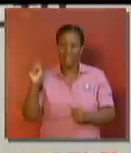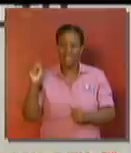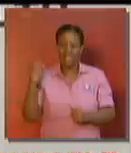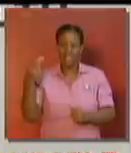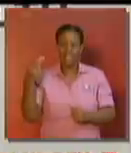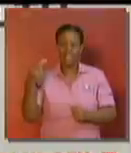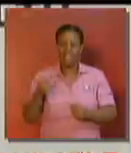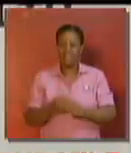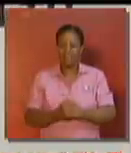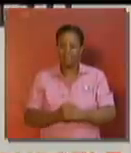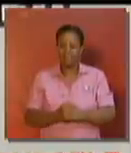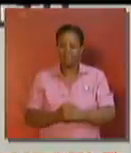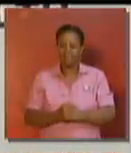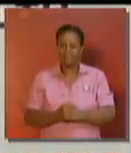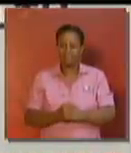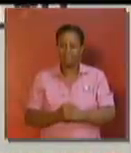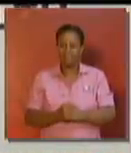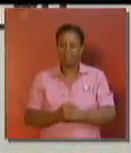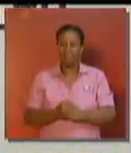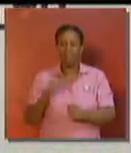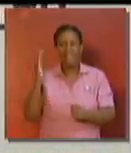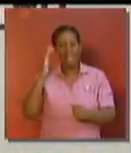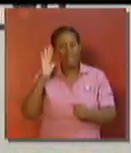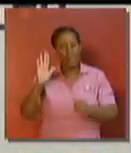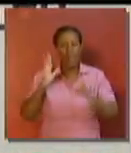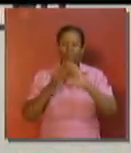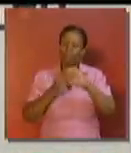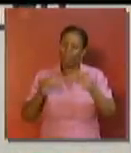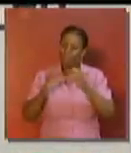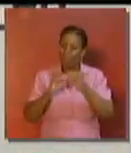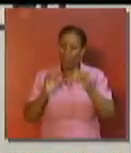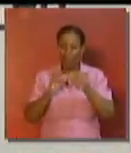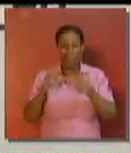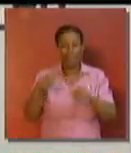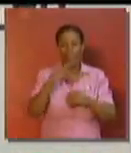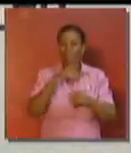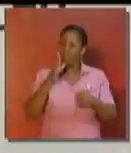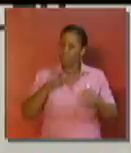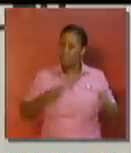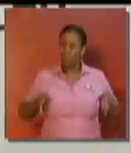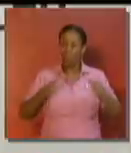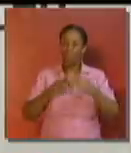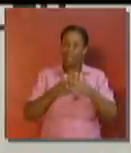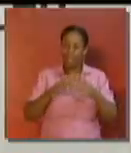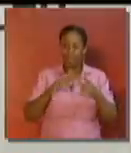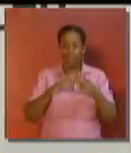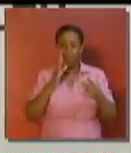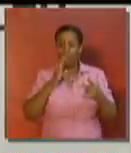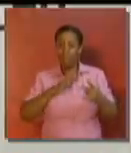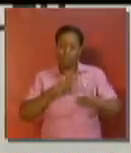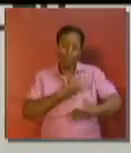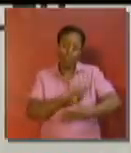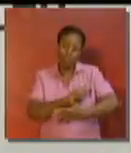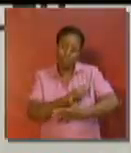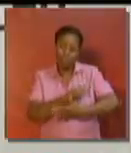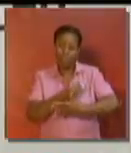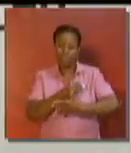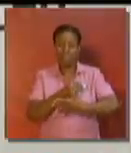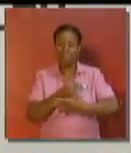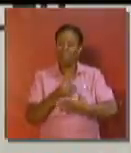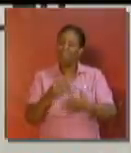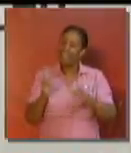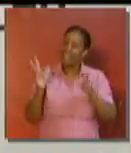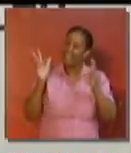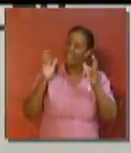population and women who are breastfeeding. And of course, there was advice there for loved ones, family members, those in the household